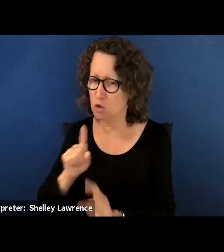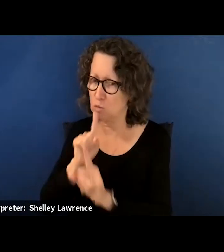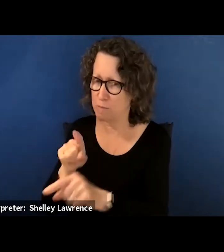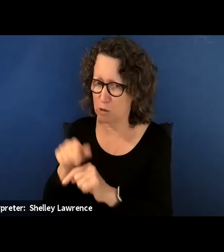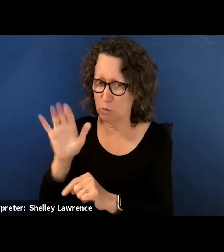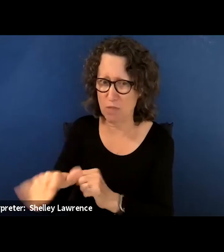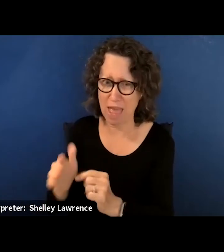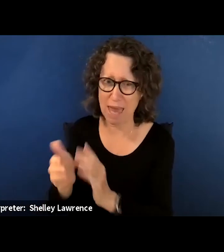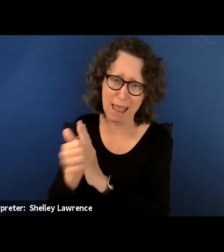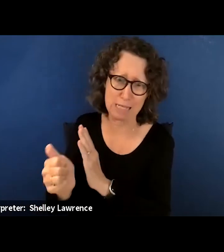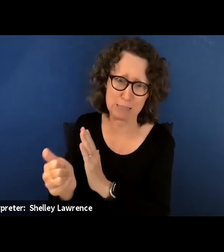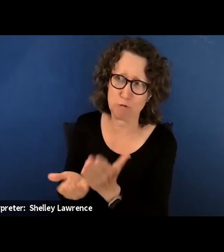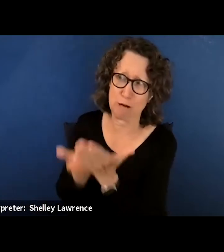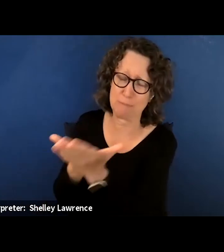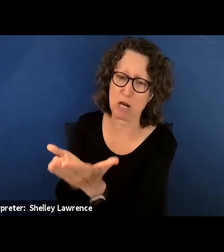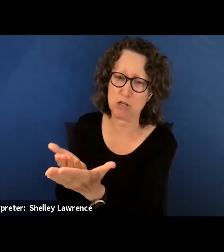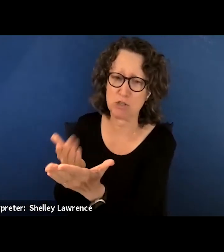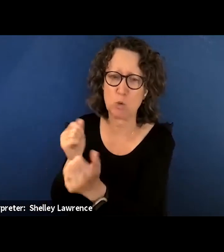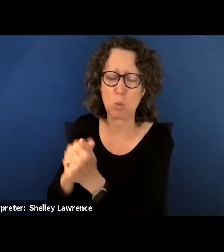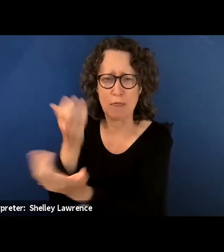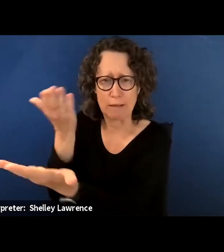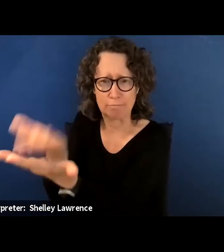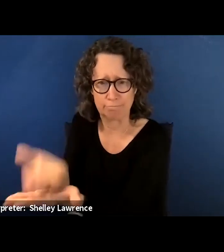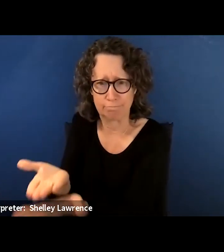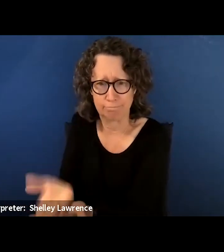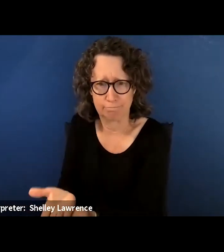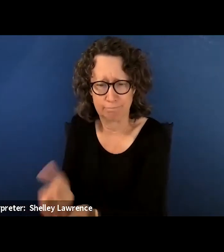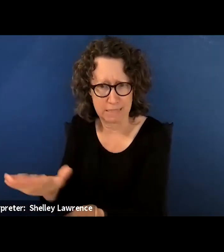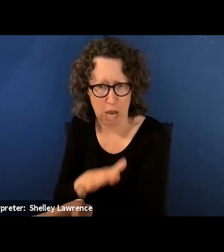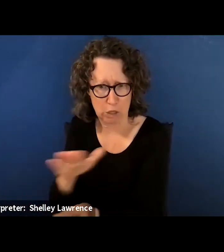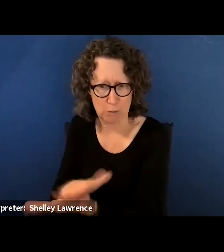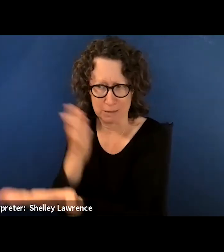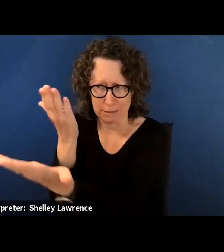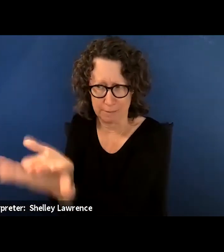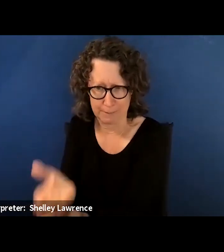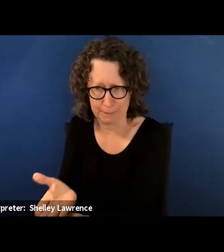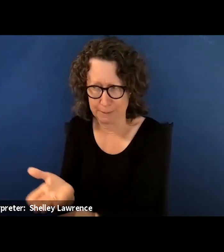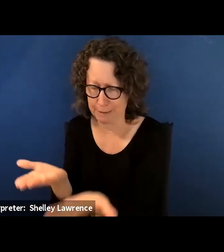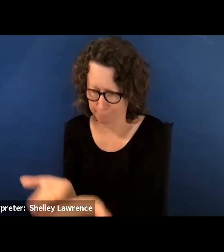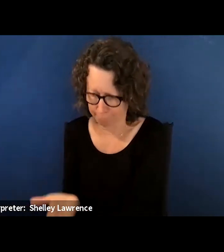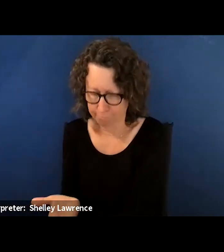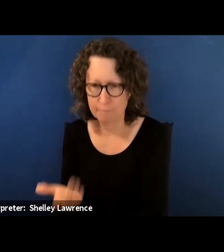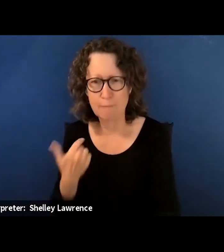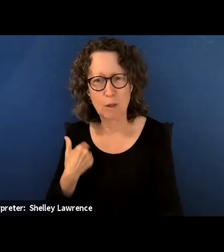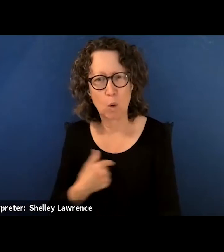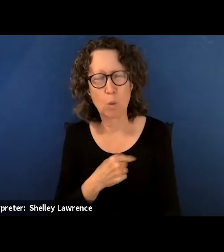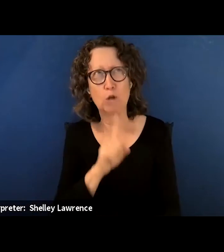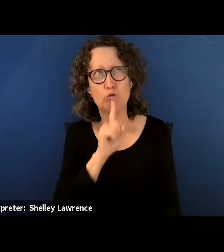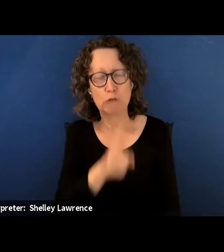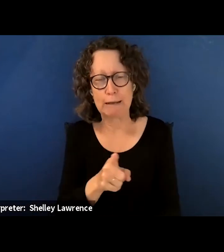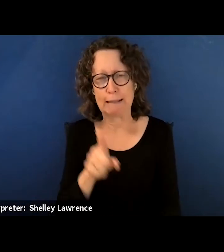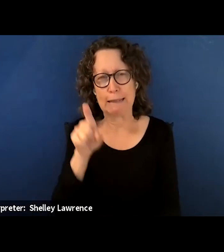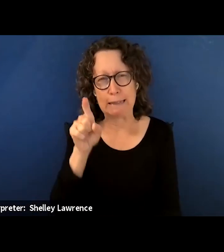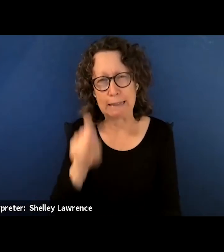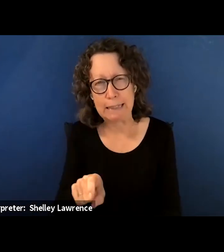recommendation, complete with supporting documents. We really need